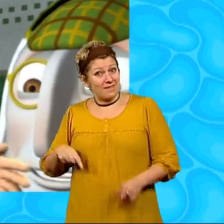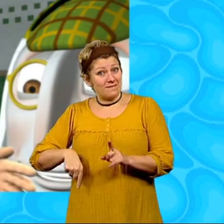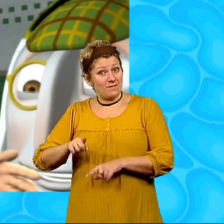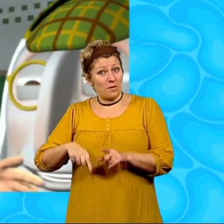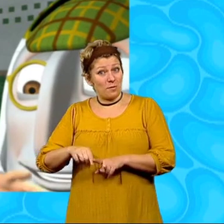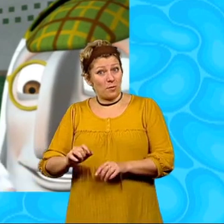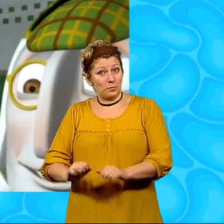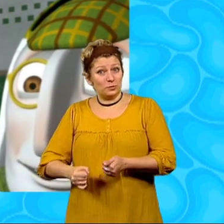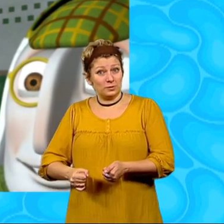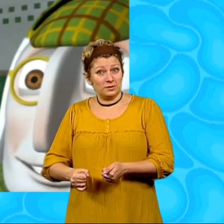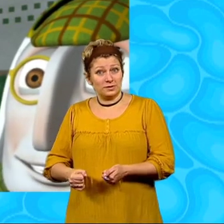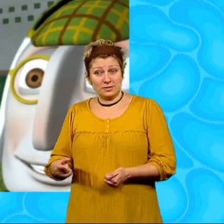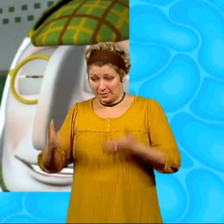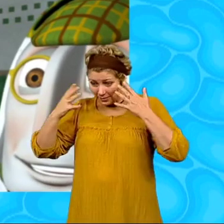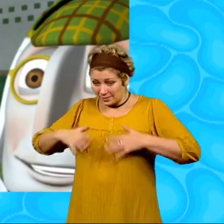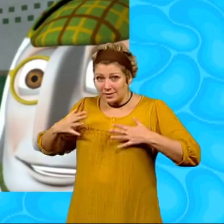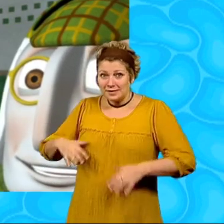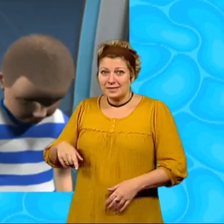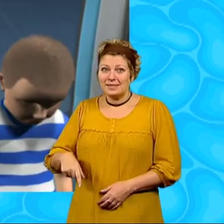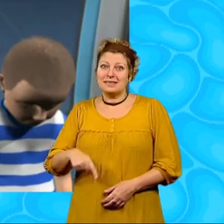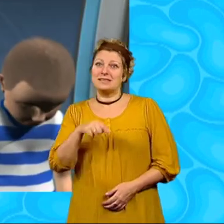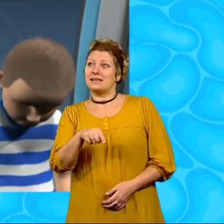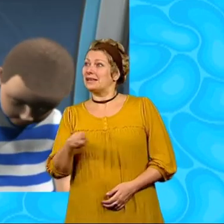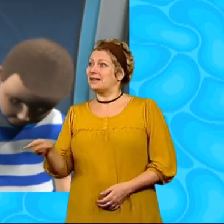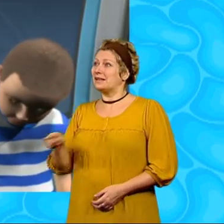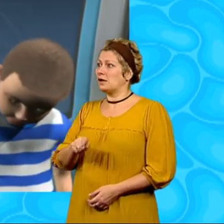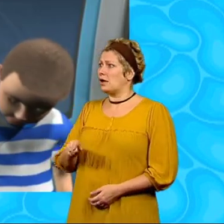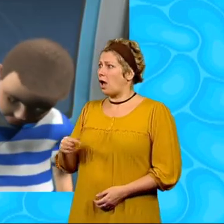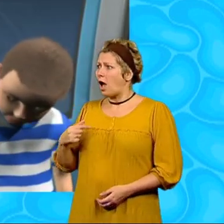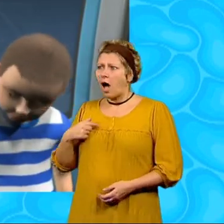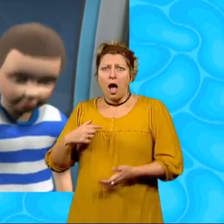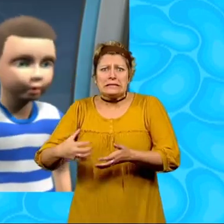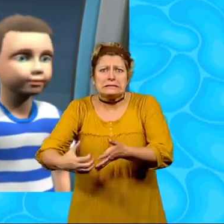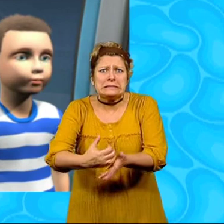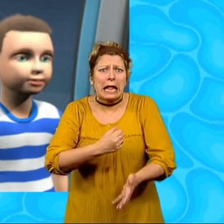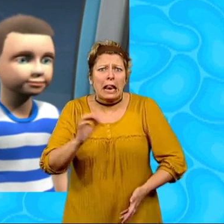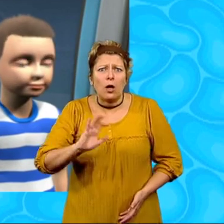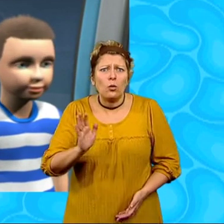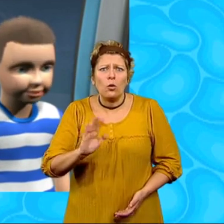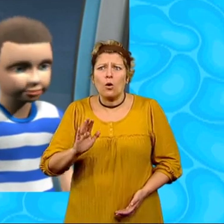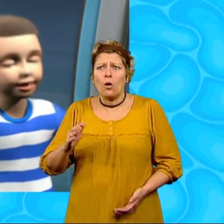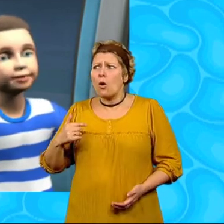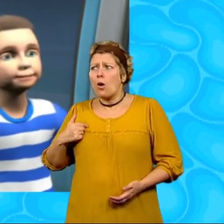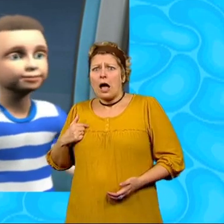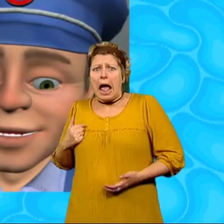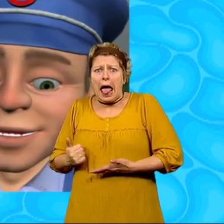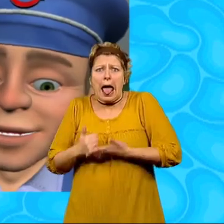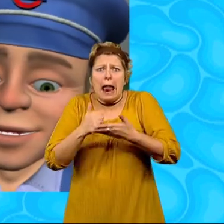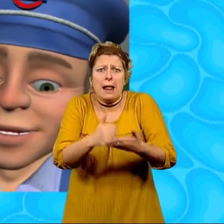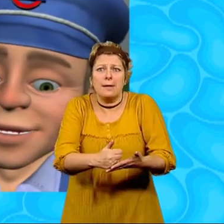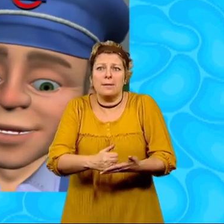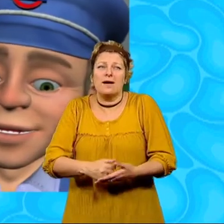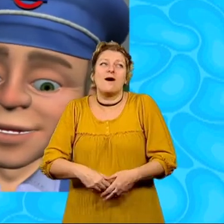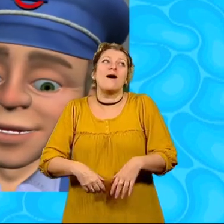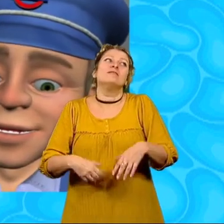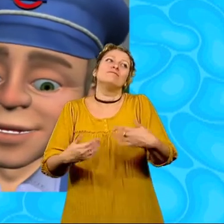the disguises. It was Sam and Dan. We weren't stealing, Uncle Ernie. We were just trying to help. Of